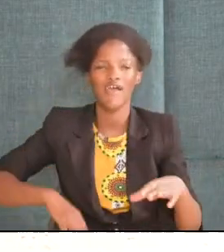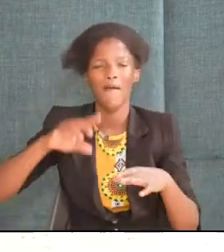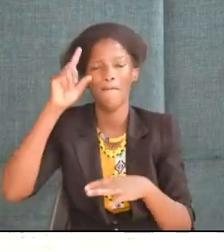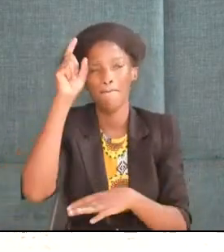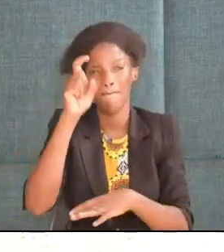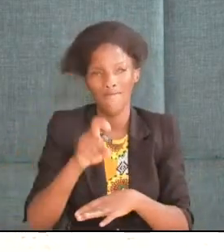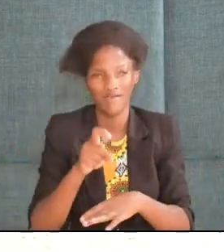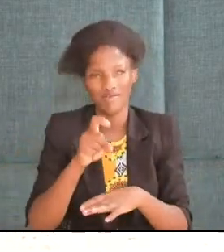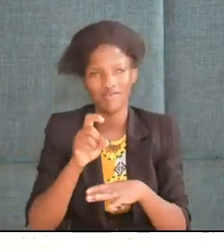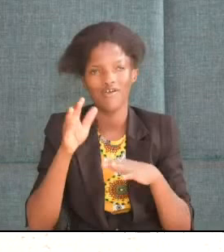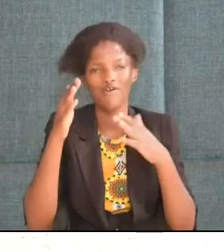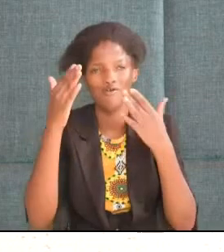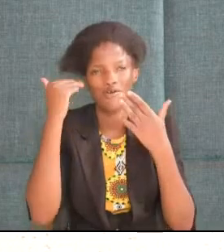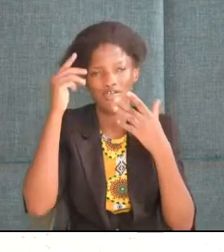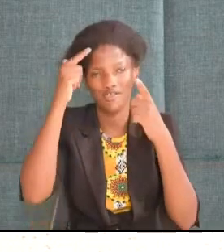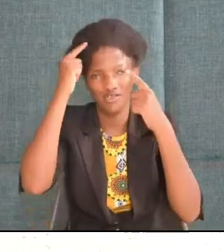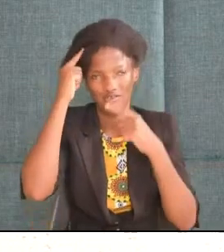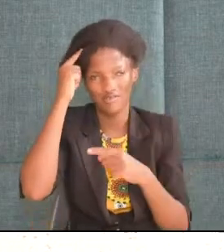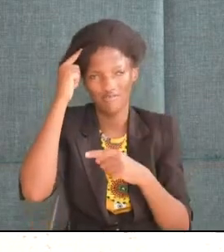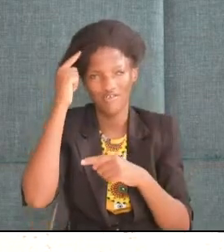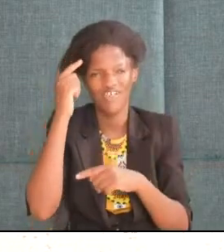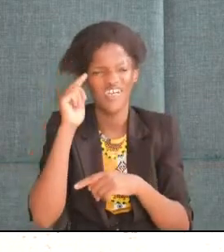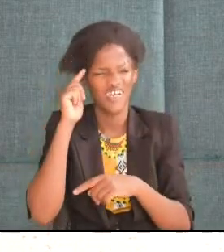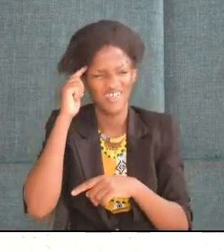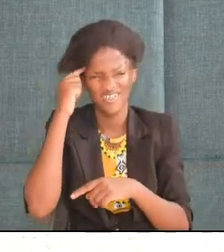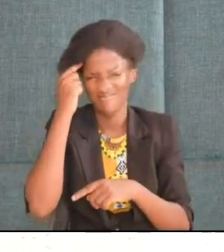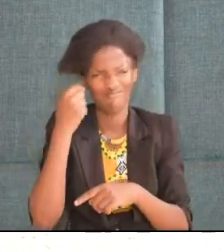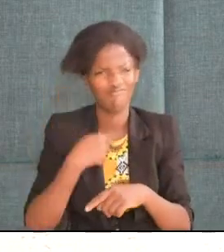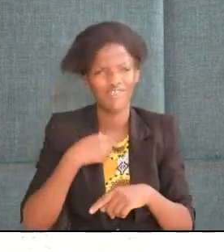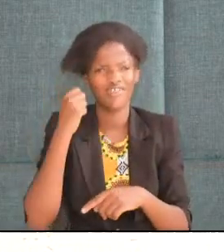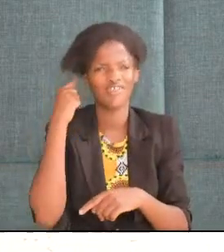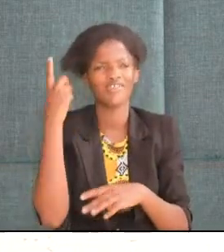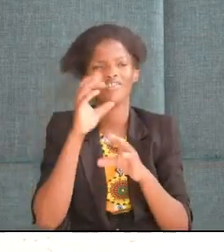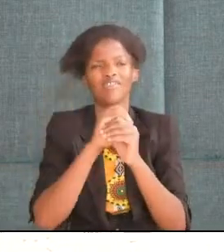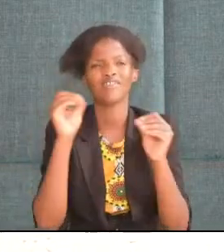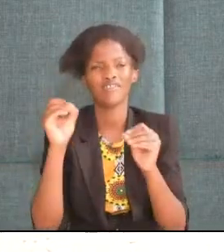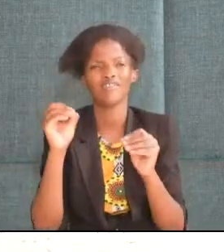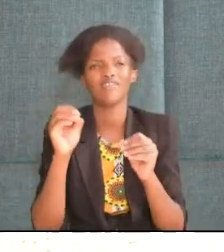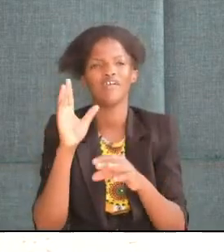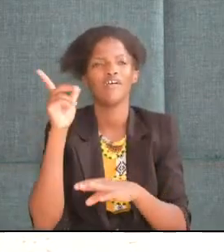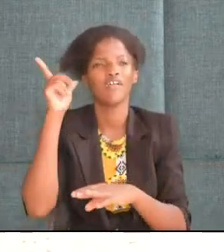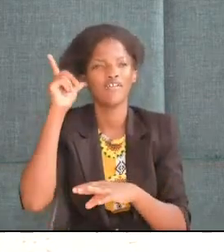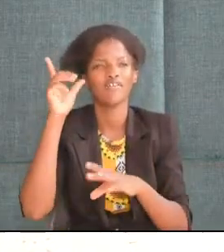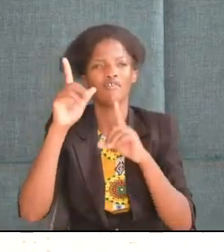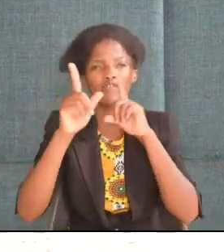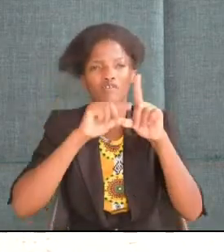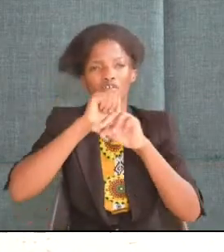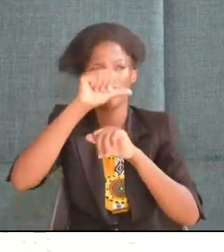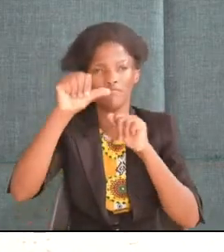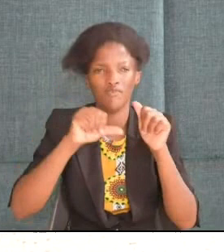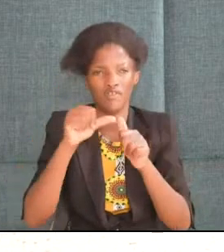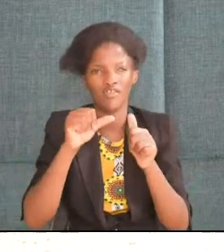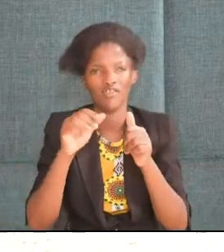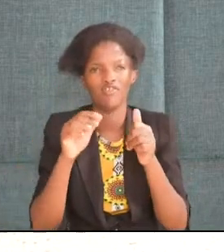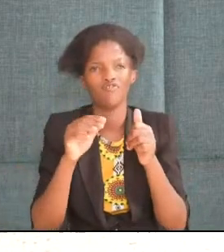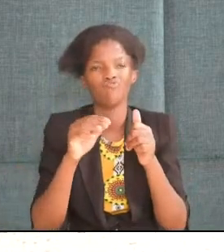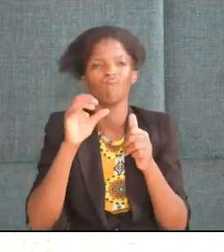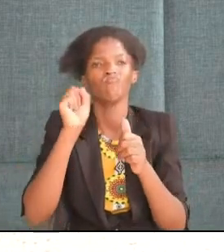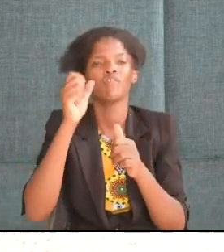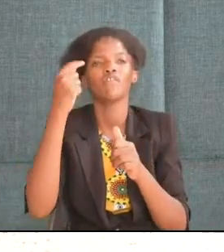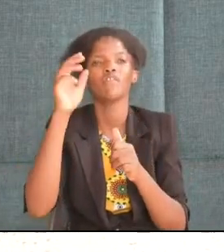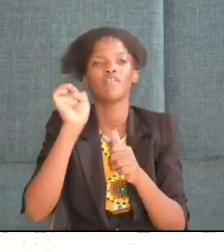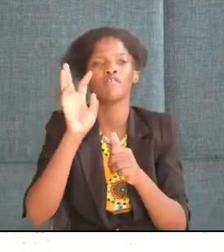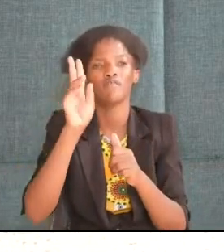wear this. I don't get it. Listen, I was talking to Chira Steve Kisukwa on the